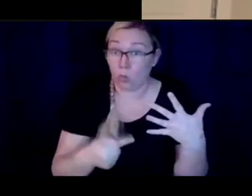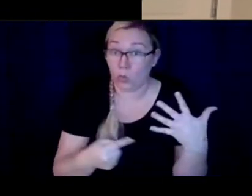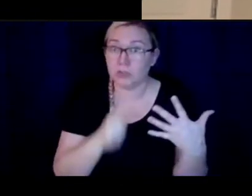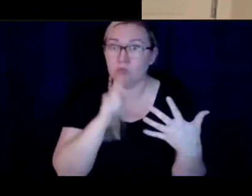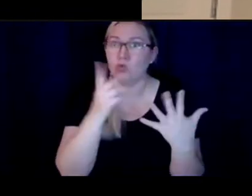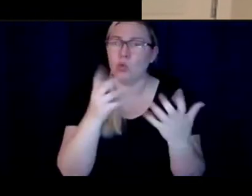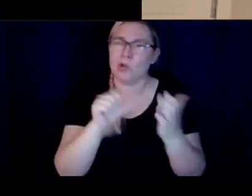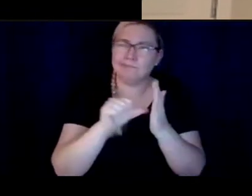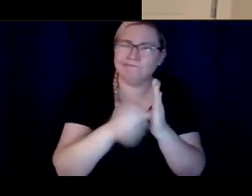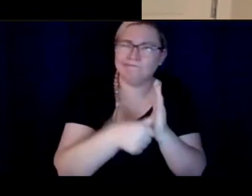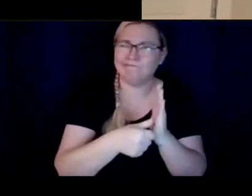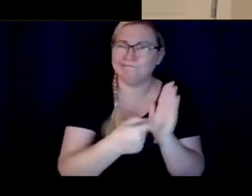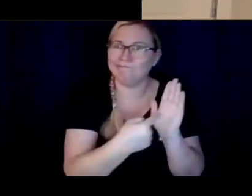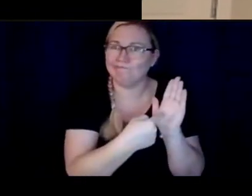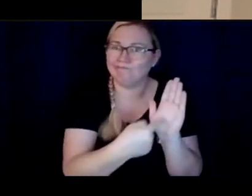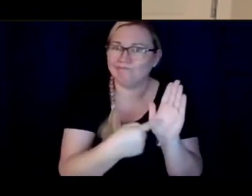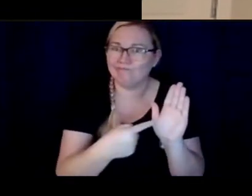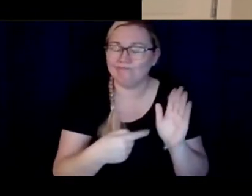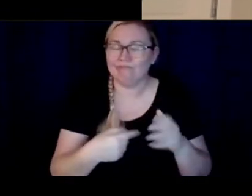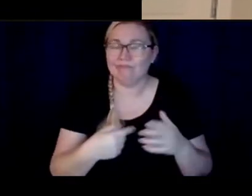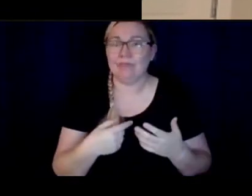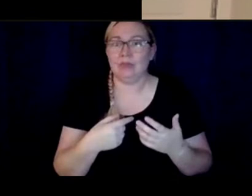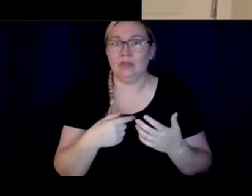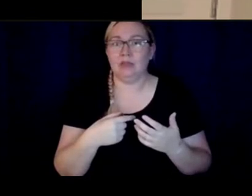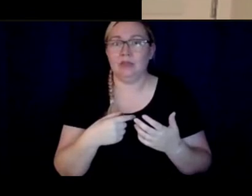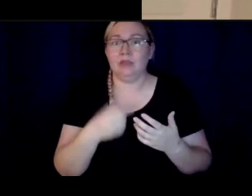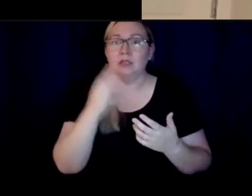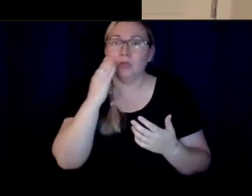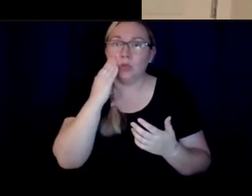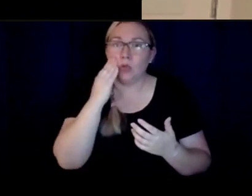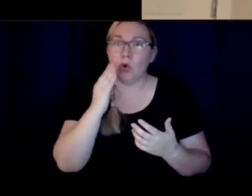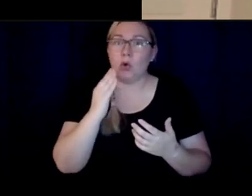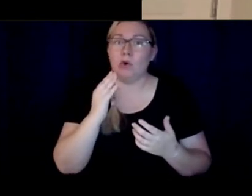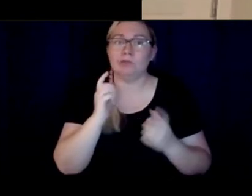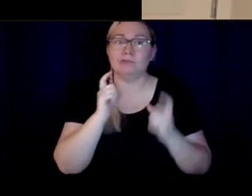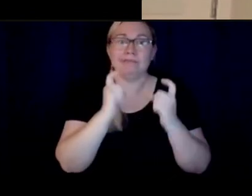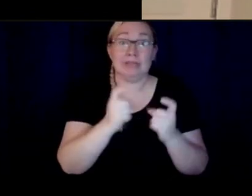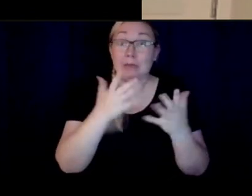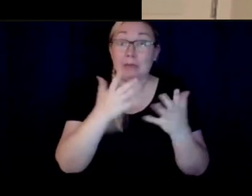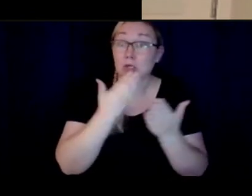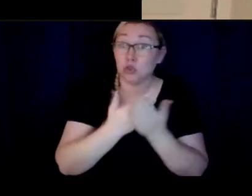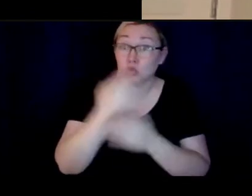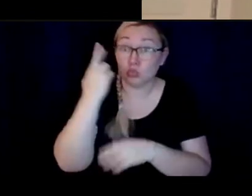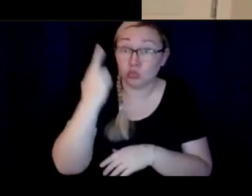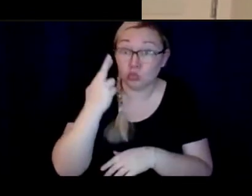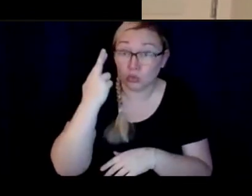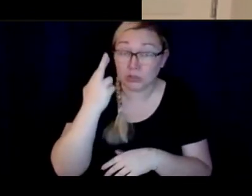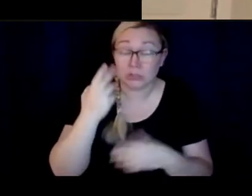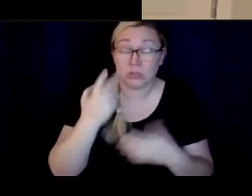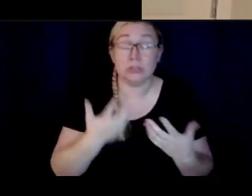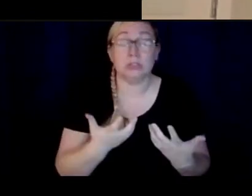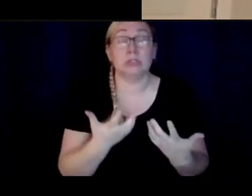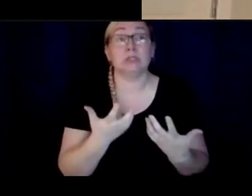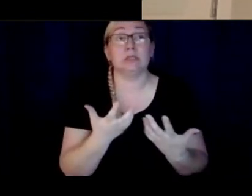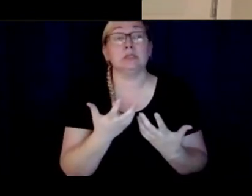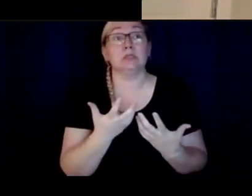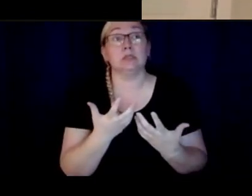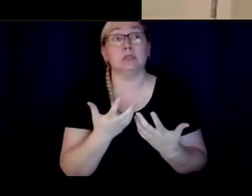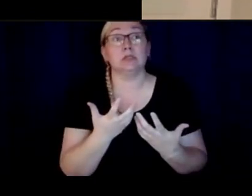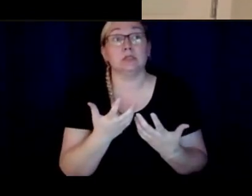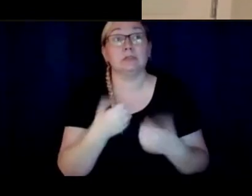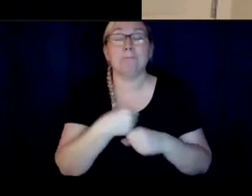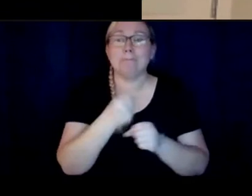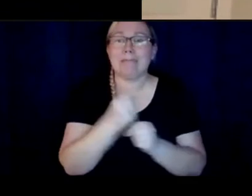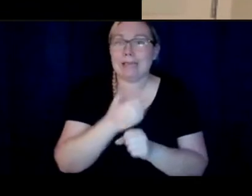really want to say, you know, give a lot of good reasons. You know, I try to make a to make a